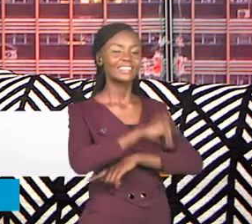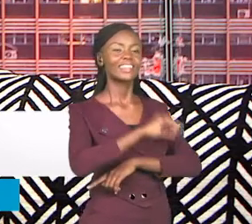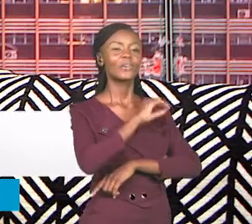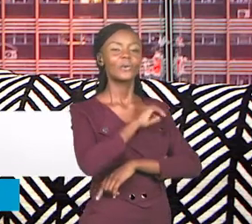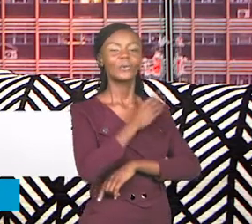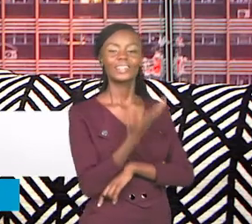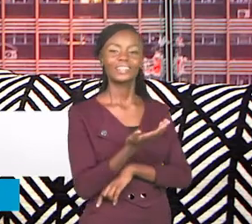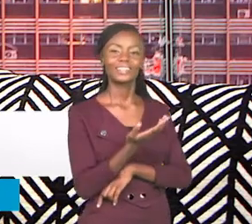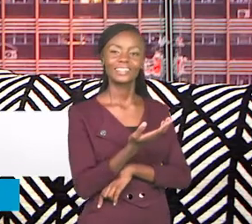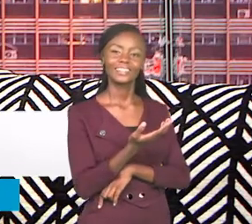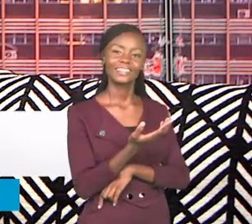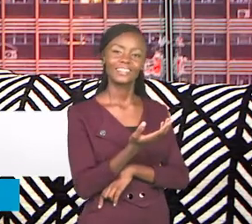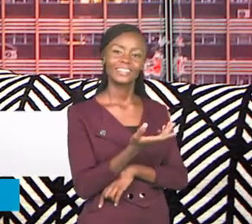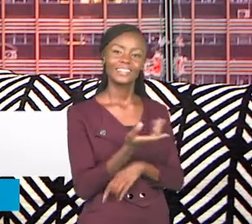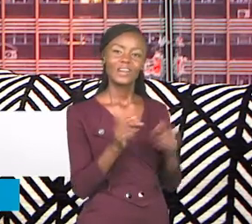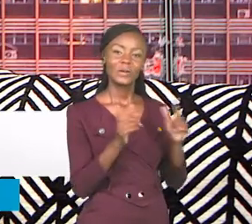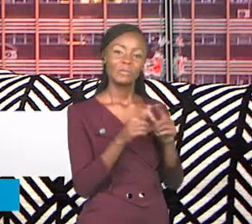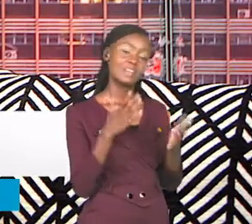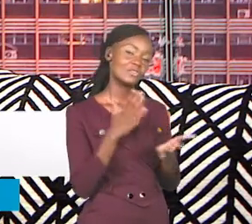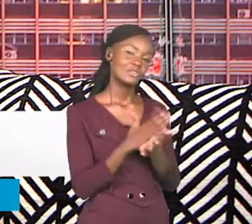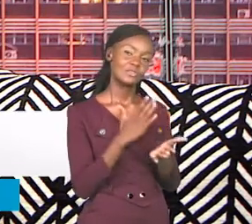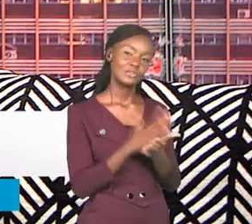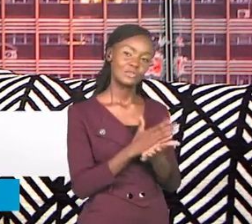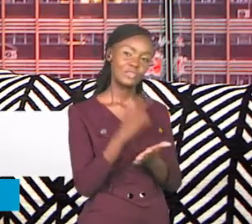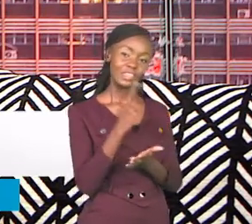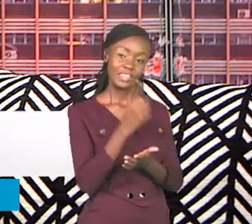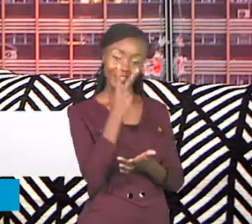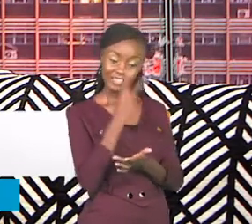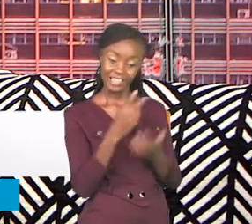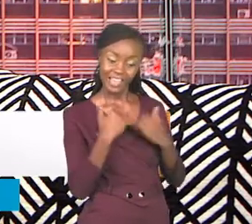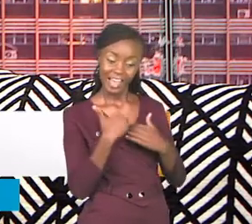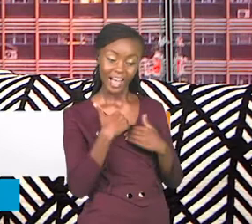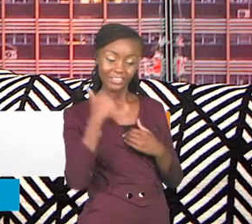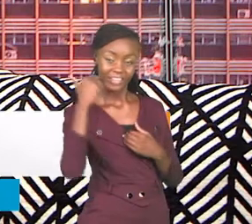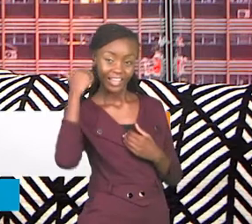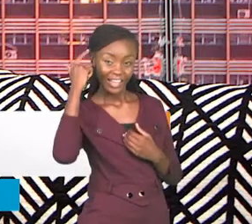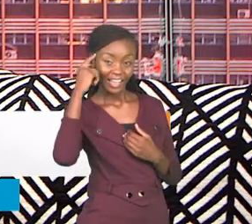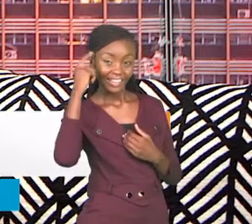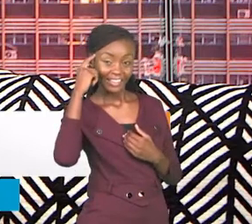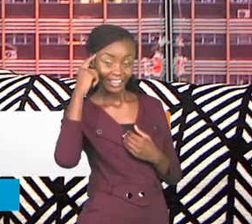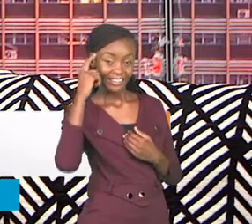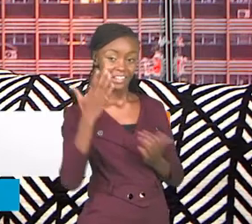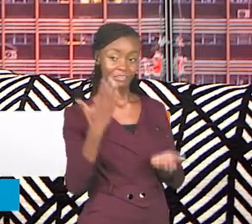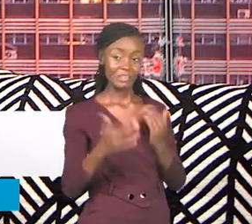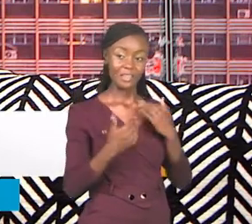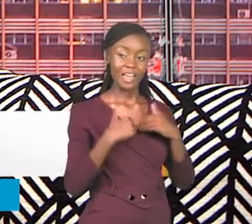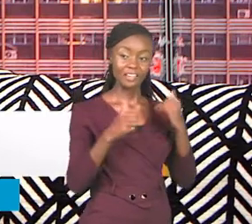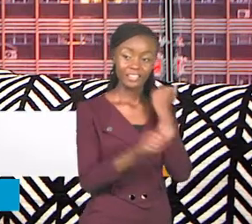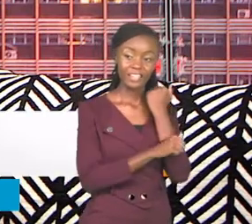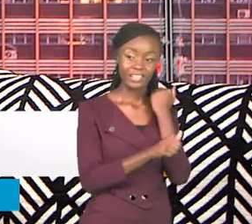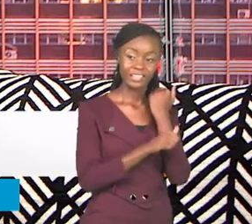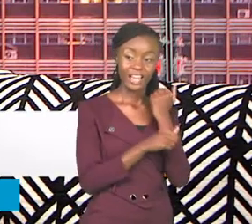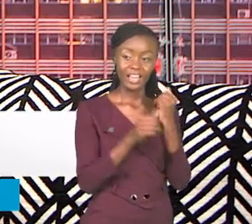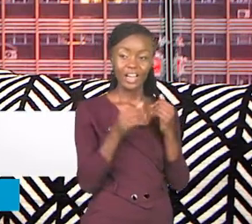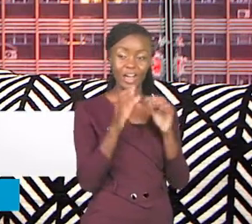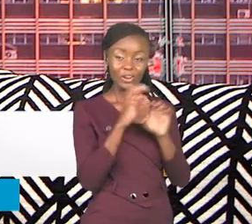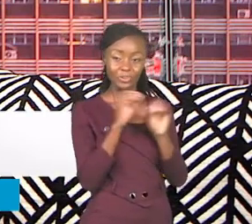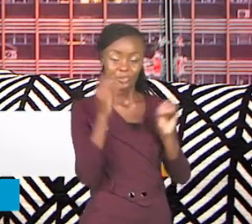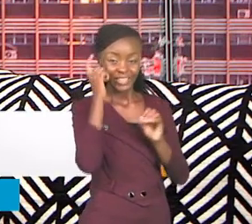know. Wow. I don't know. It's, they don't yeah, seem to have this sense of, it's crazy. It's crazy. It is risky, mm-hmm. it is dangerous to do